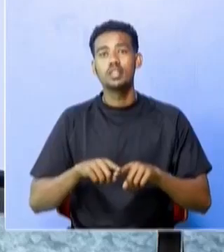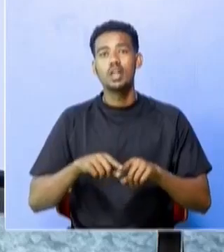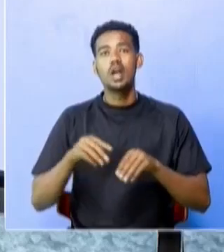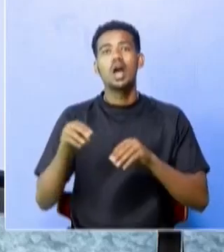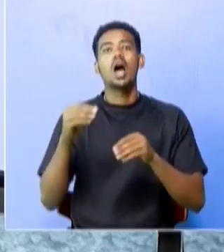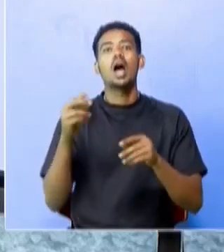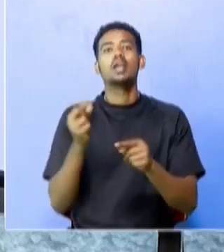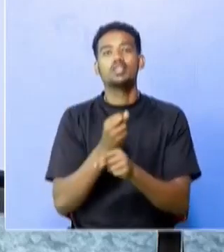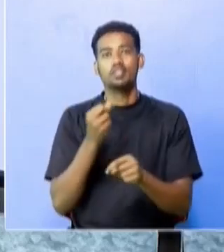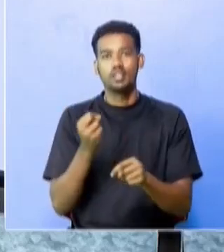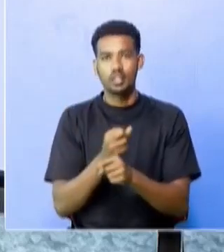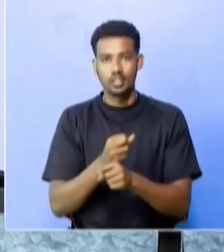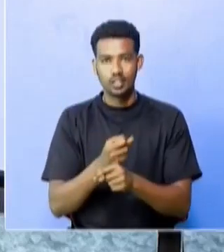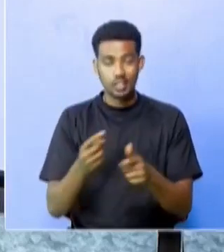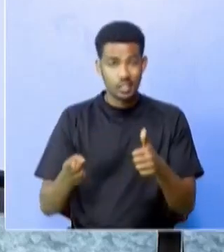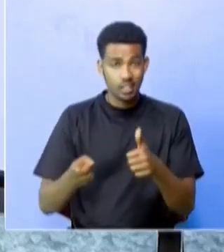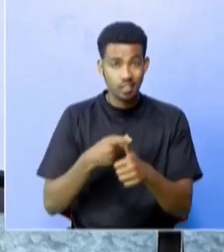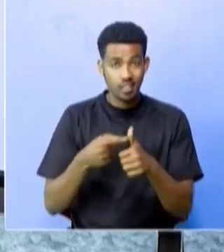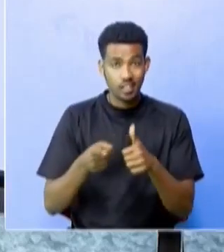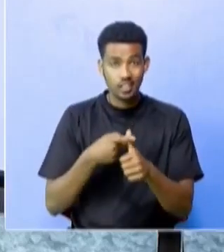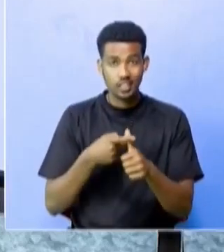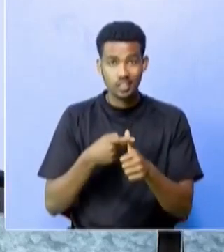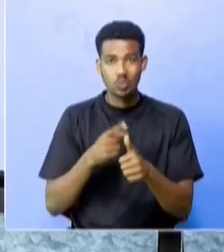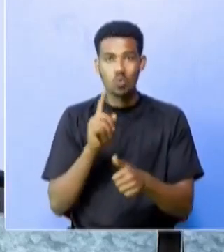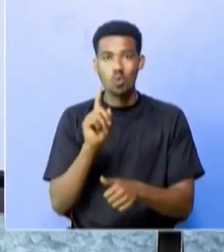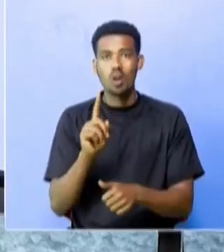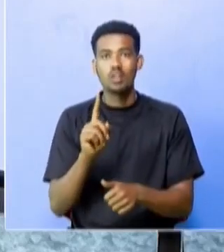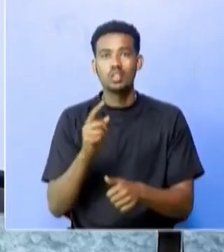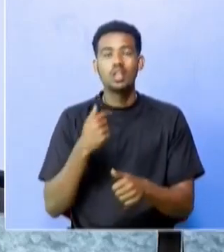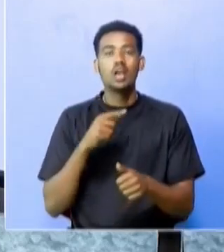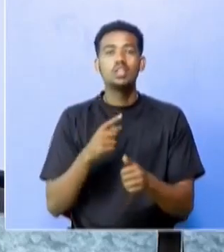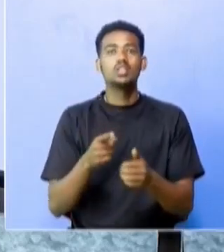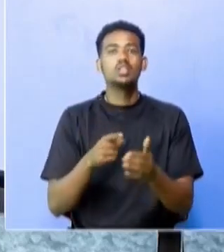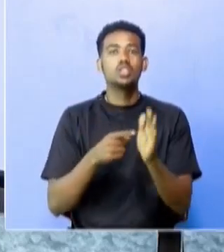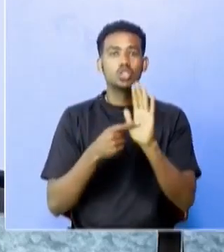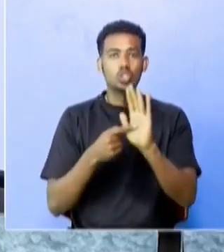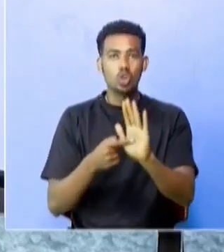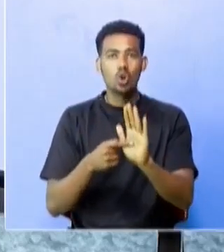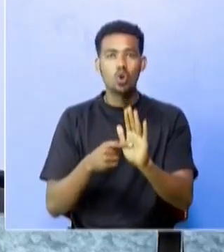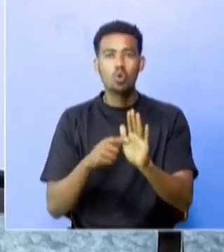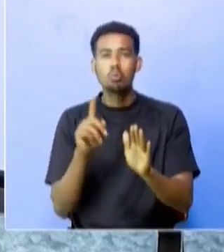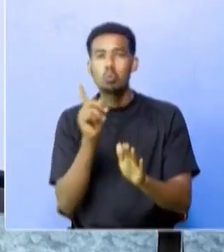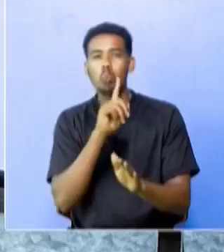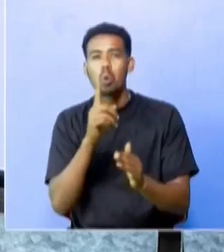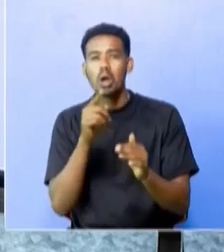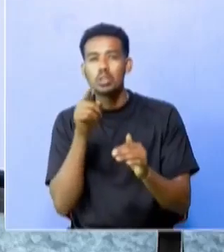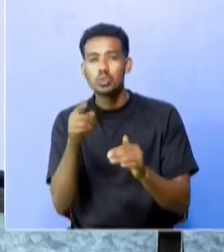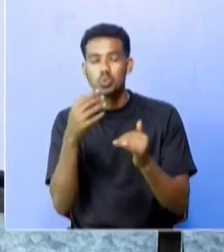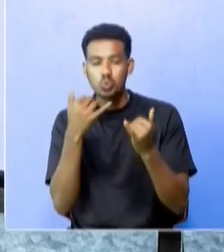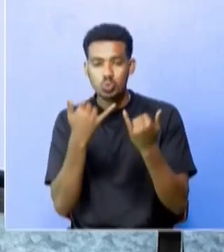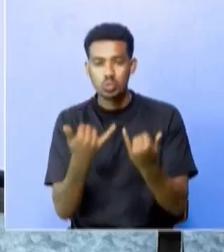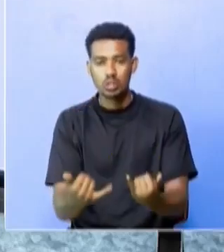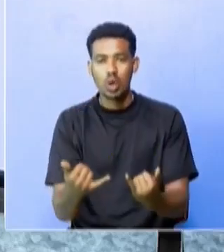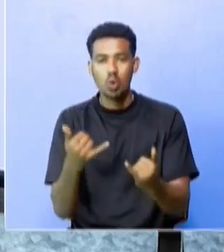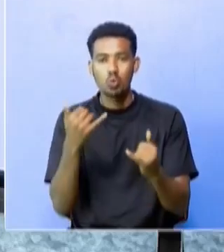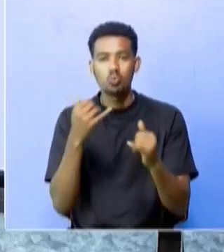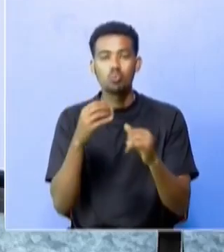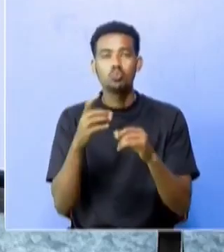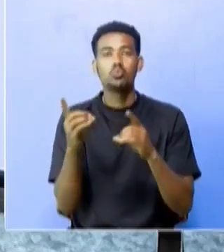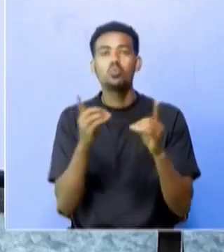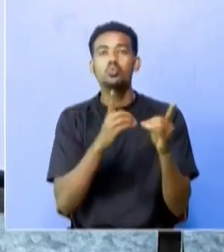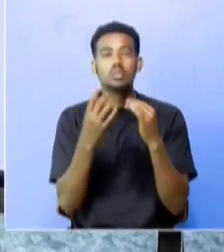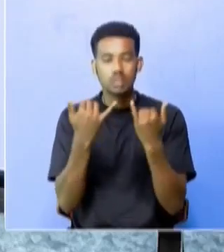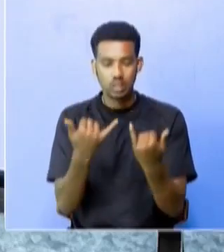activities. So the first one is that to show what you are doing right now. It's